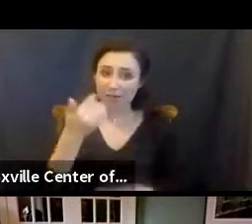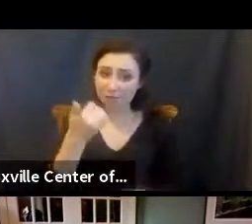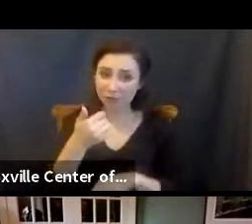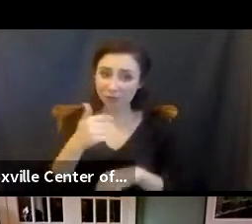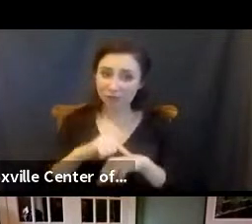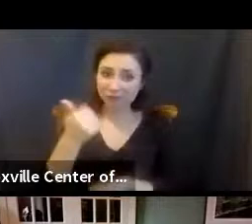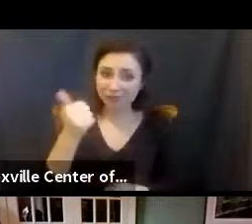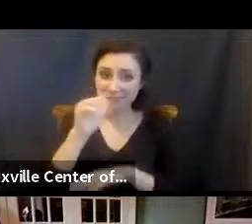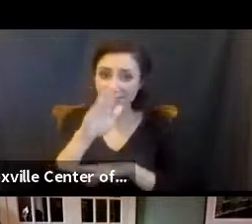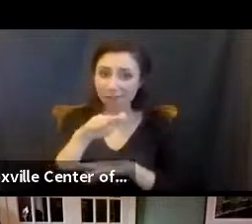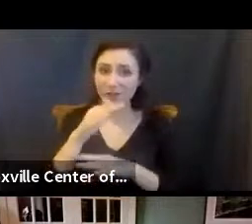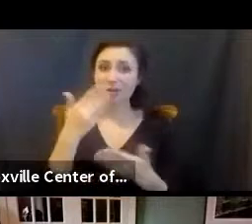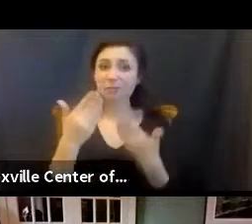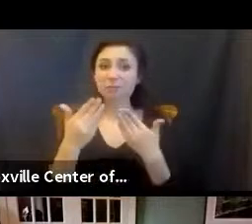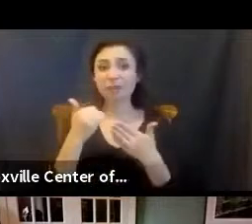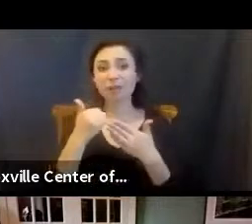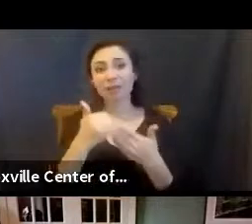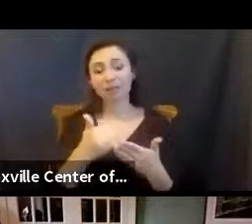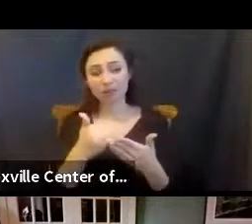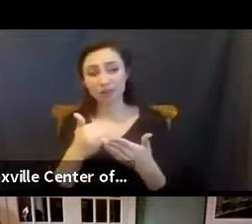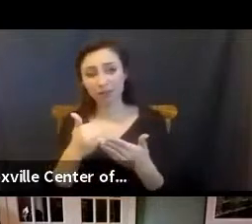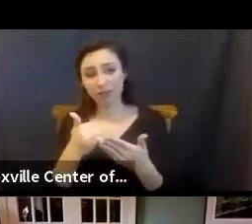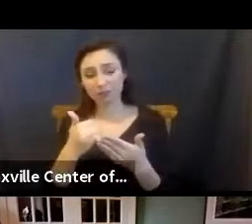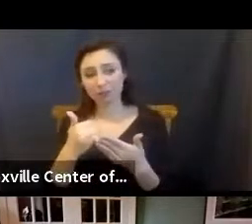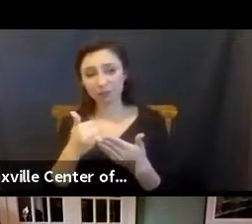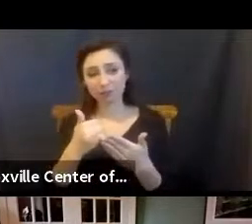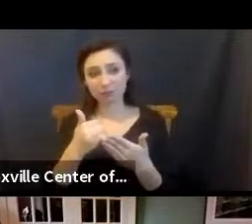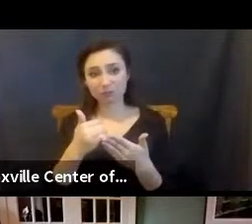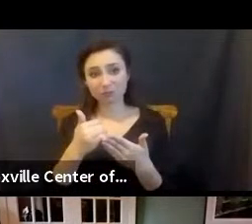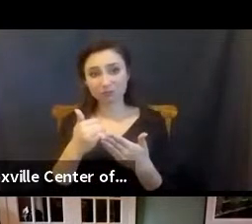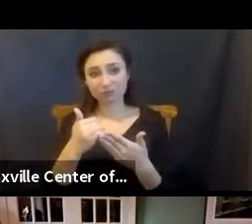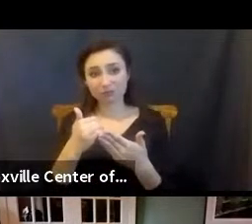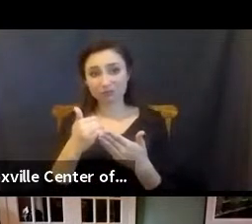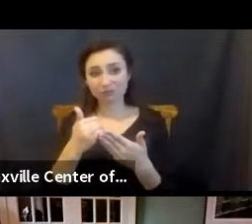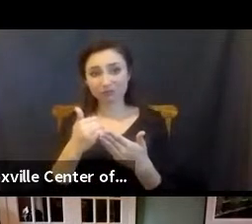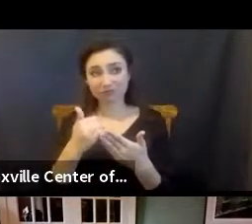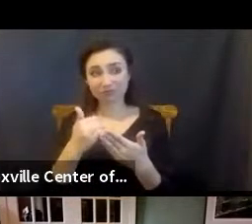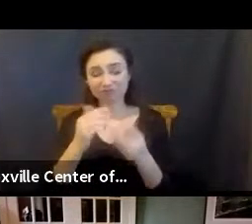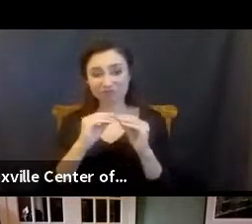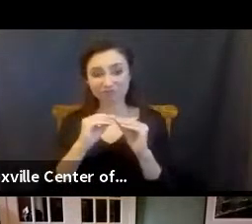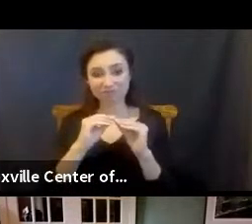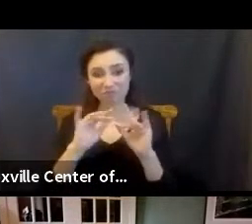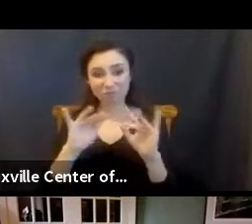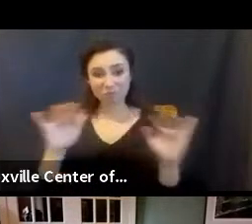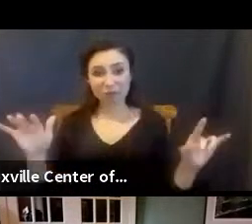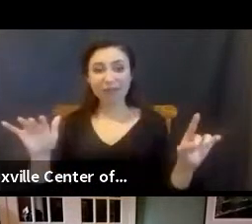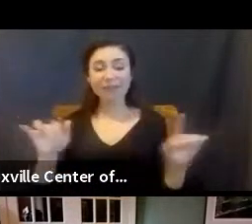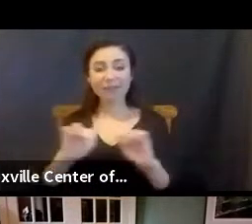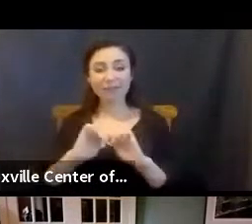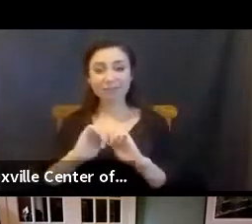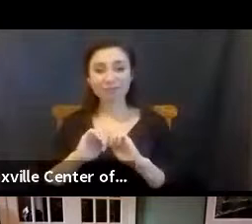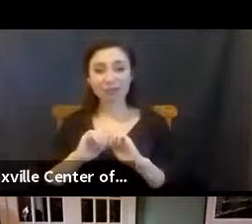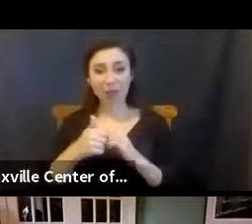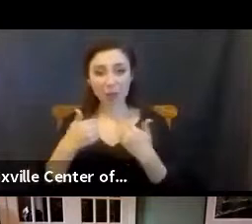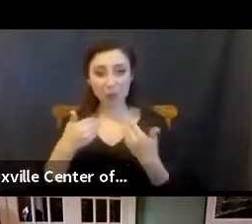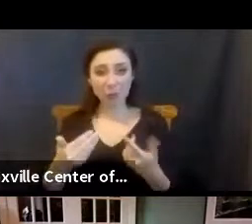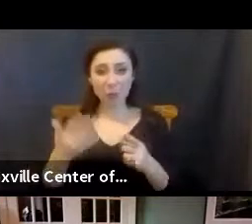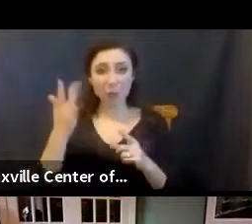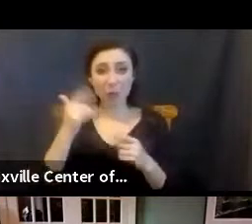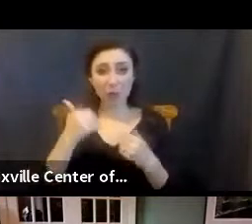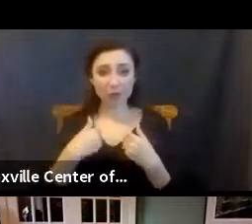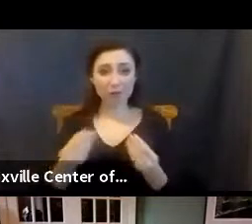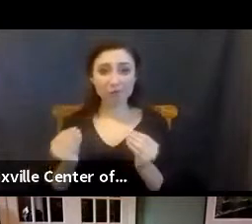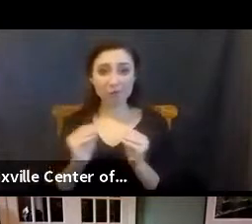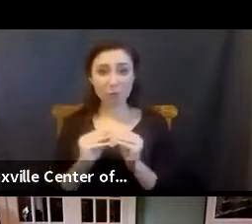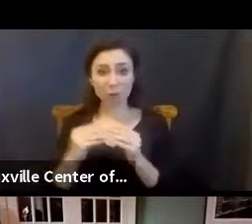help as far as the spread of this goes, because you have more